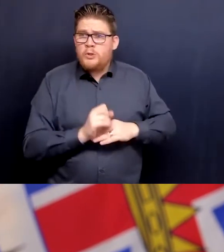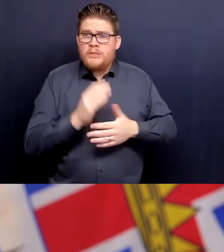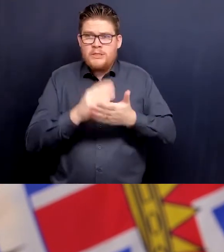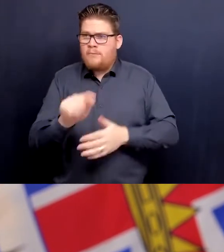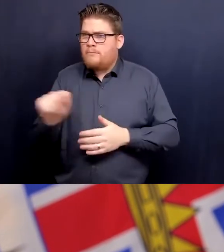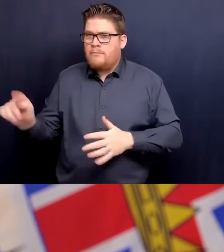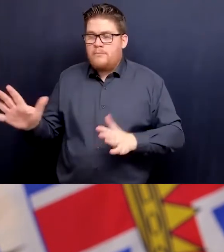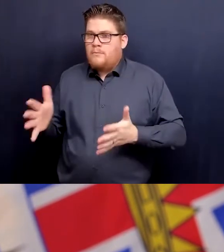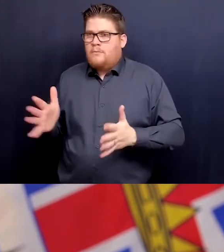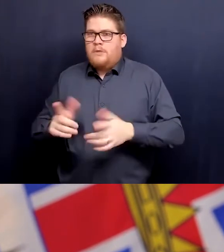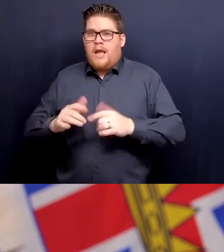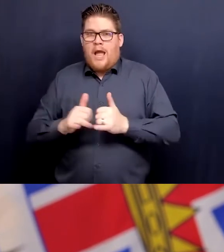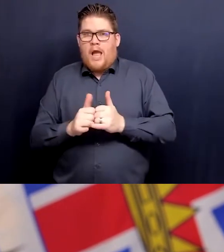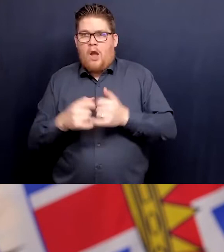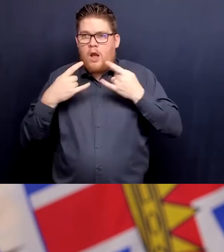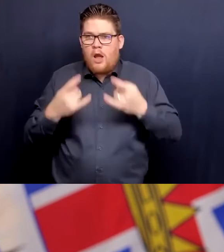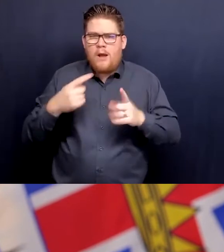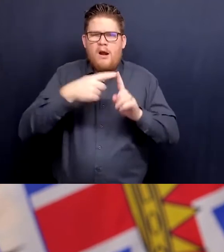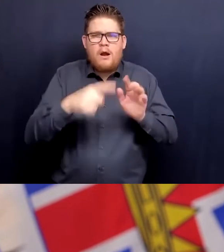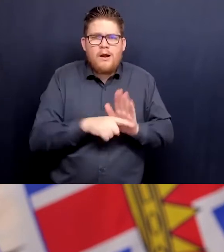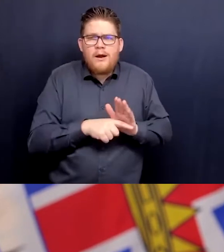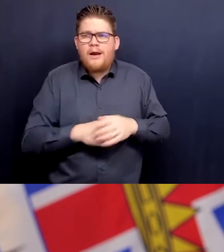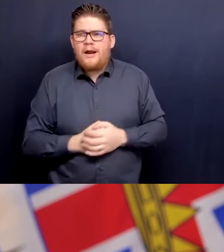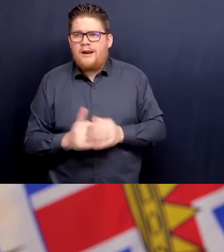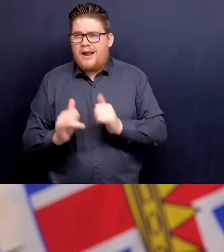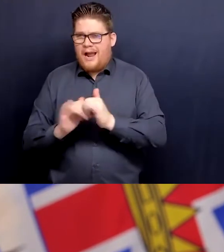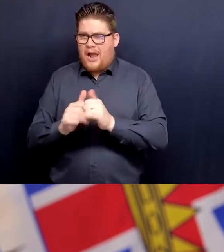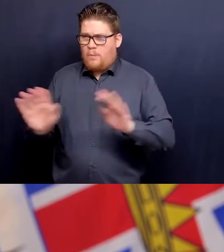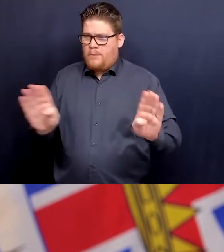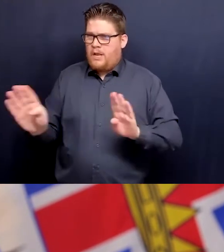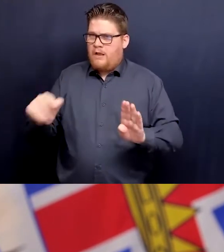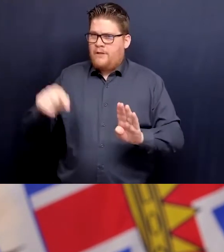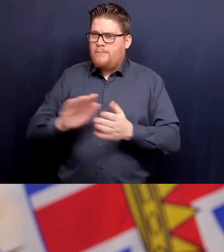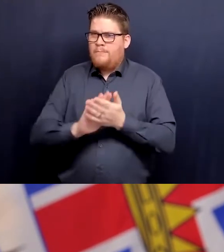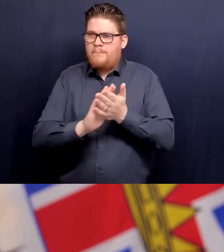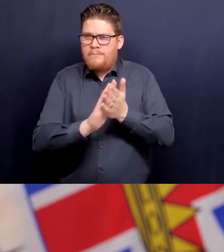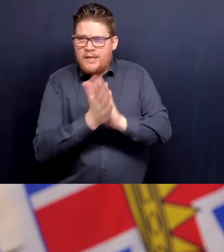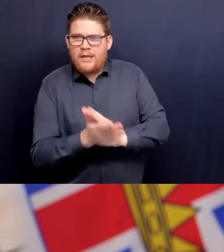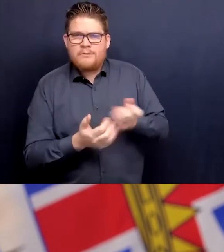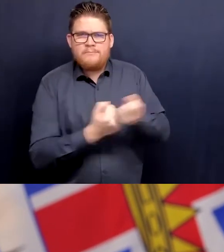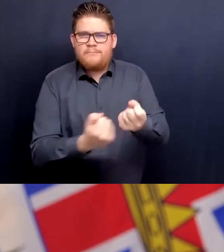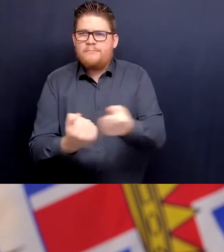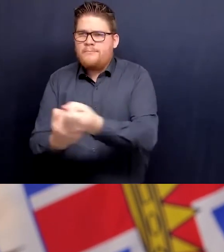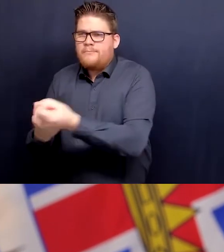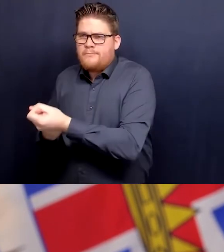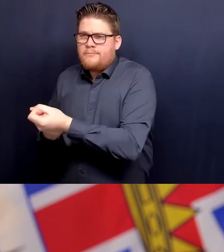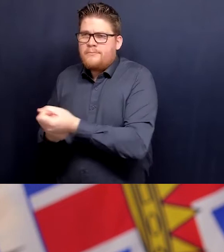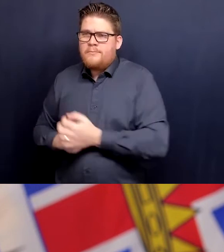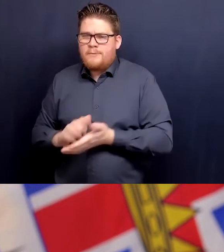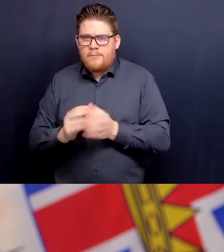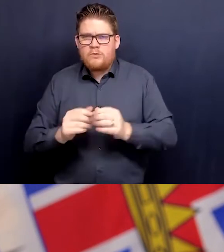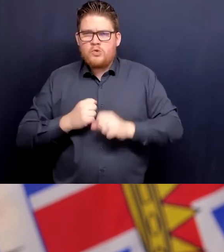So how do we make that behavior supportive and empowering for people to